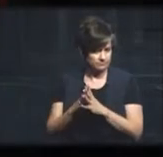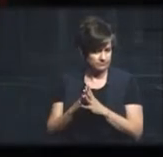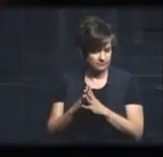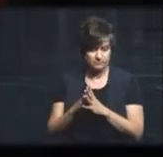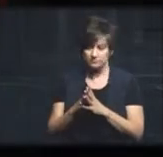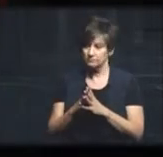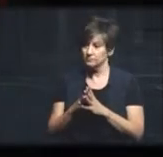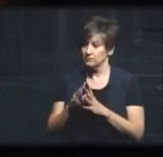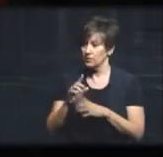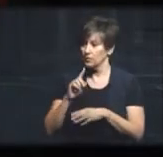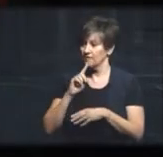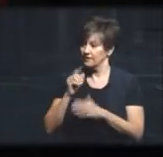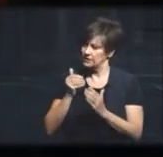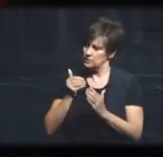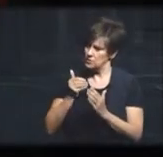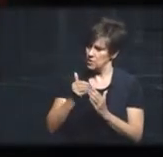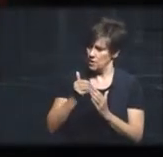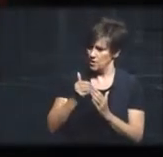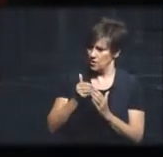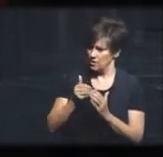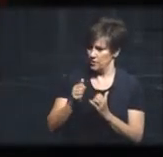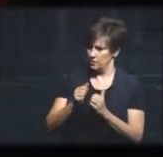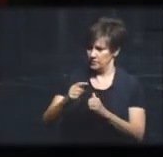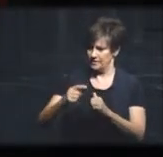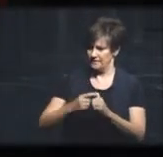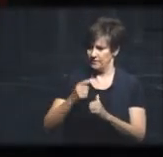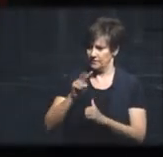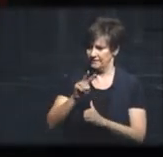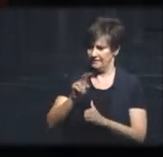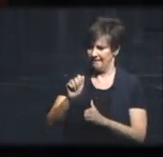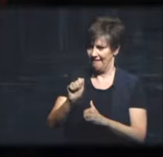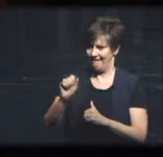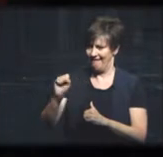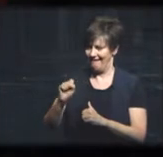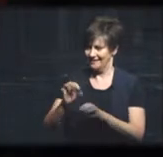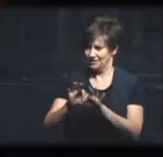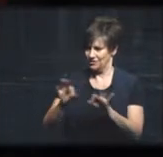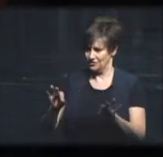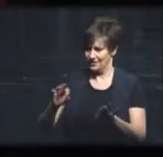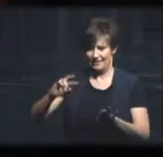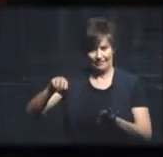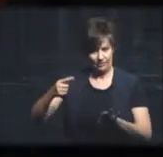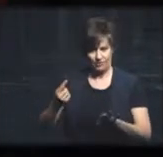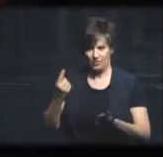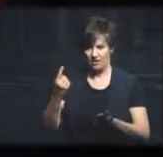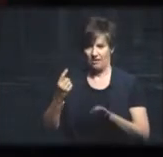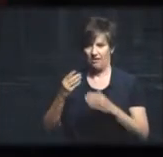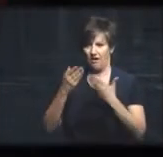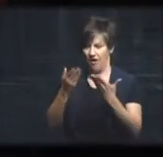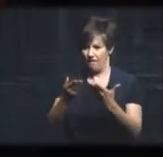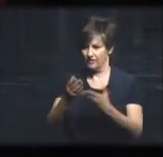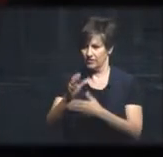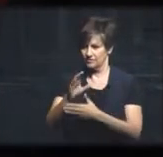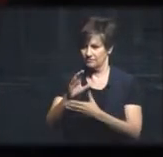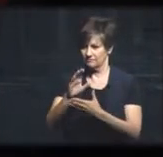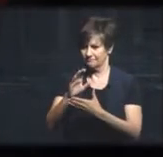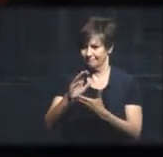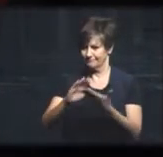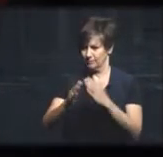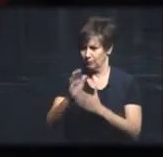We are very close with our first BAS degree. It will be the third one offered in the community college